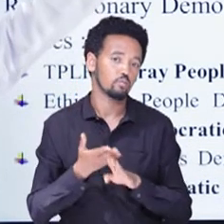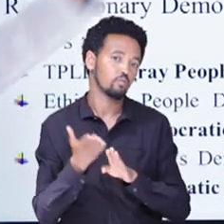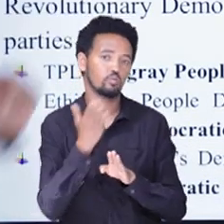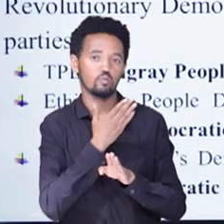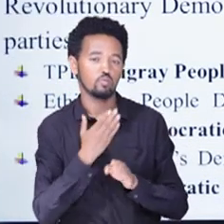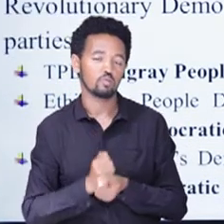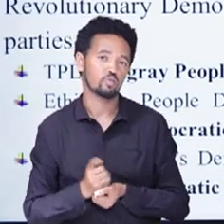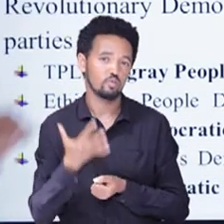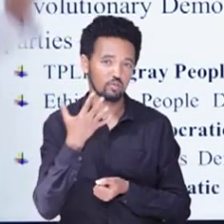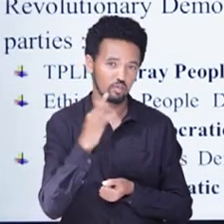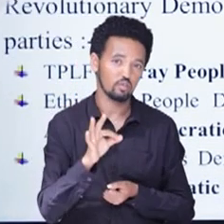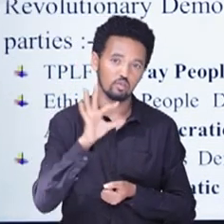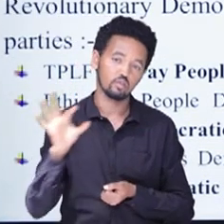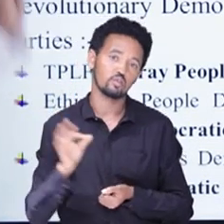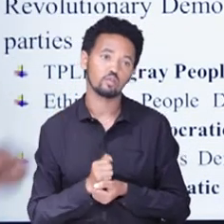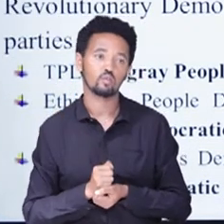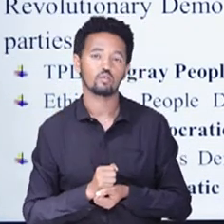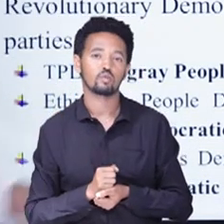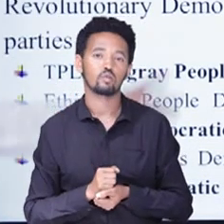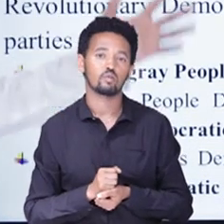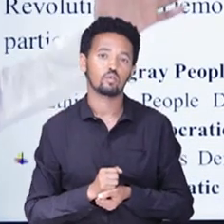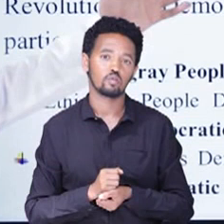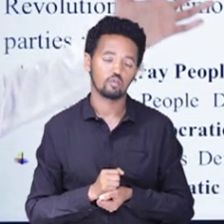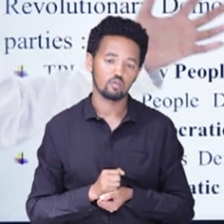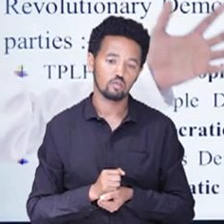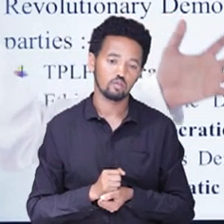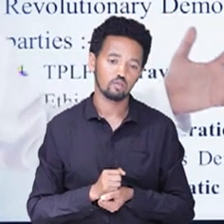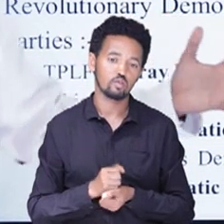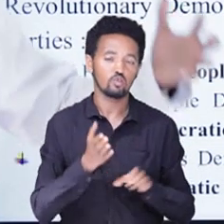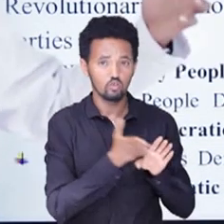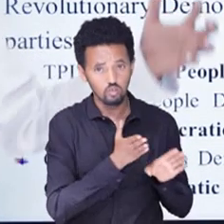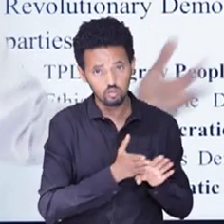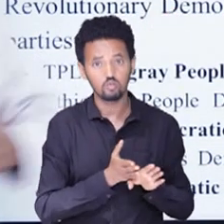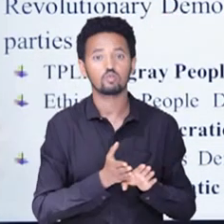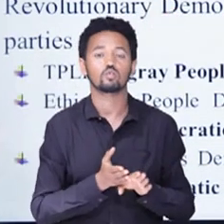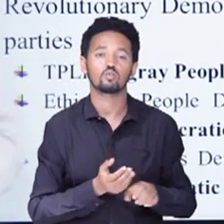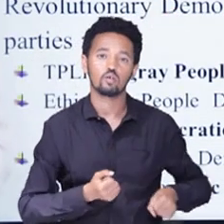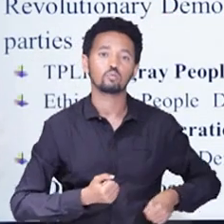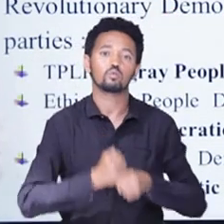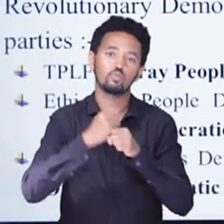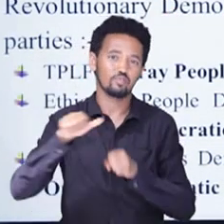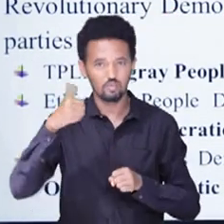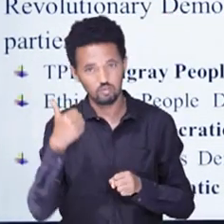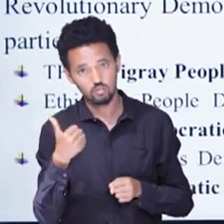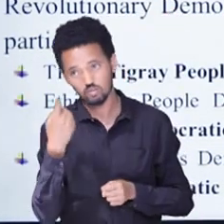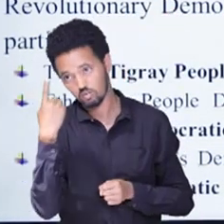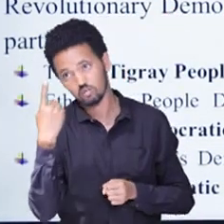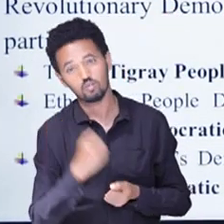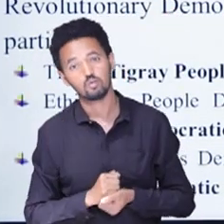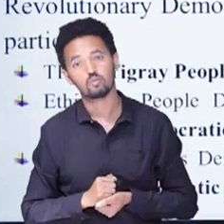Before 1919 and 1985, the socialist states support each other. But